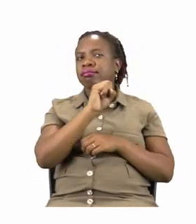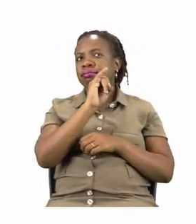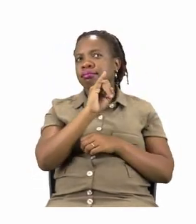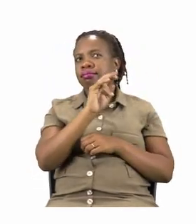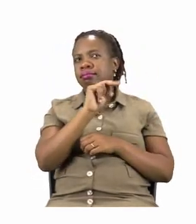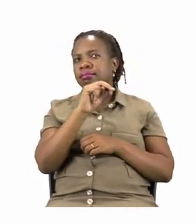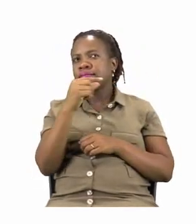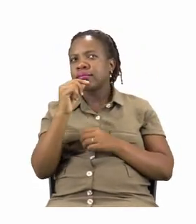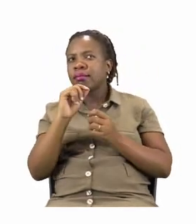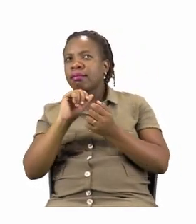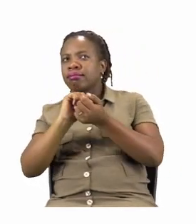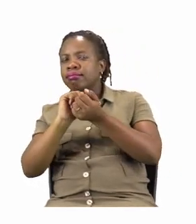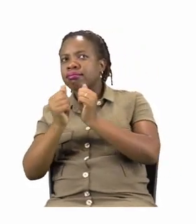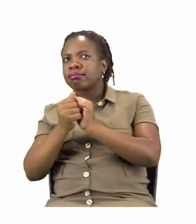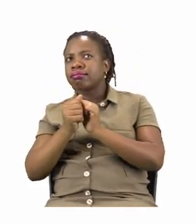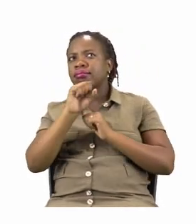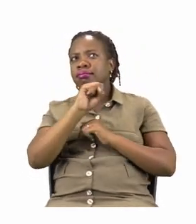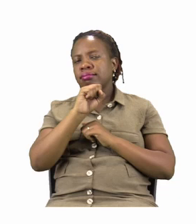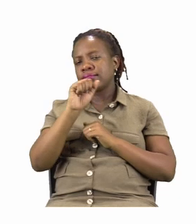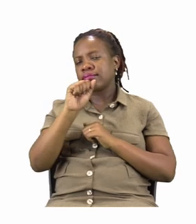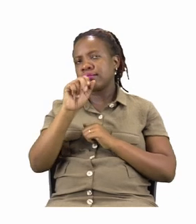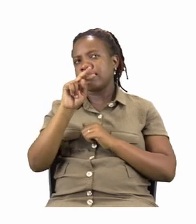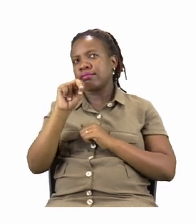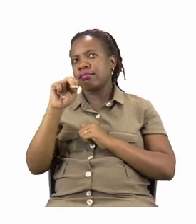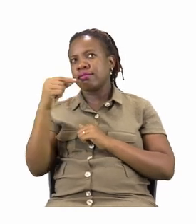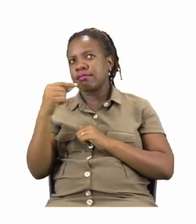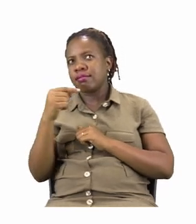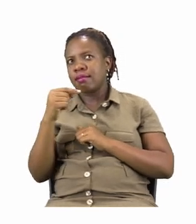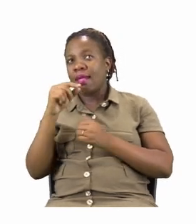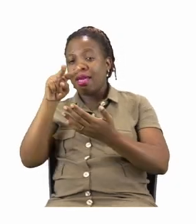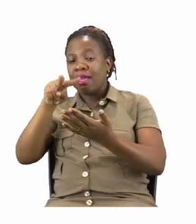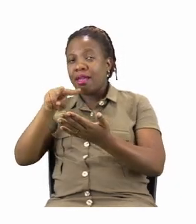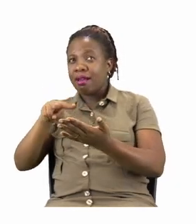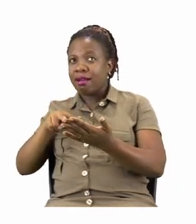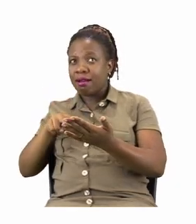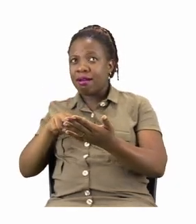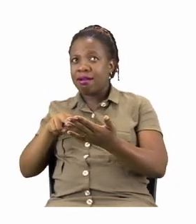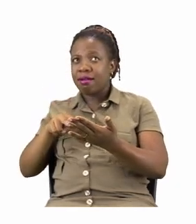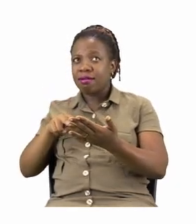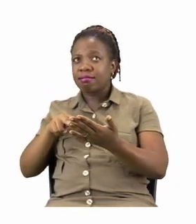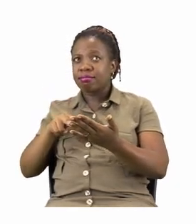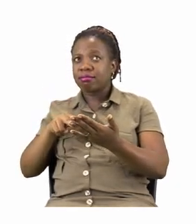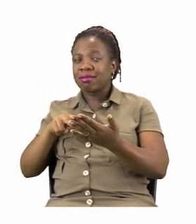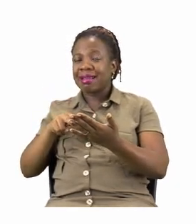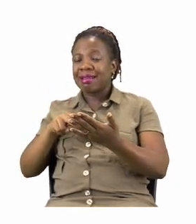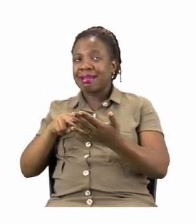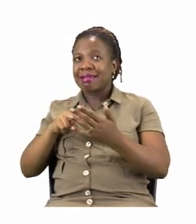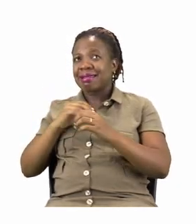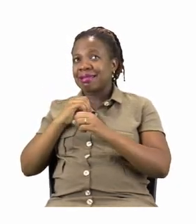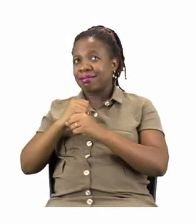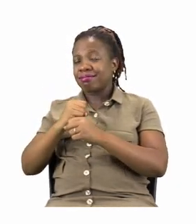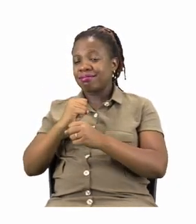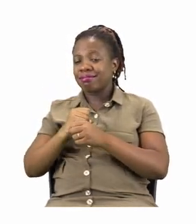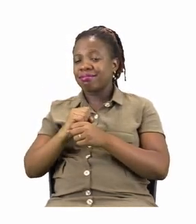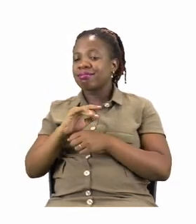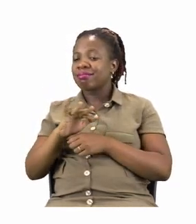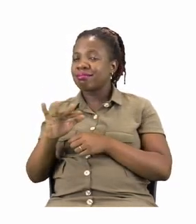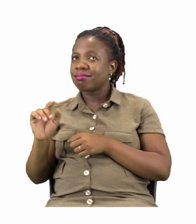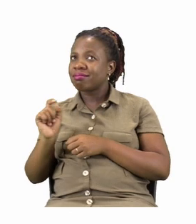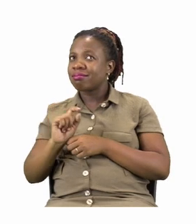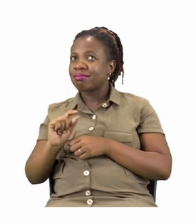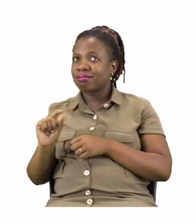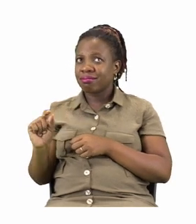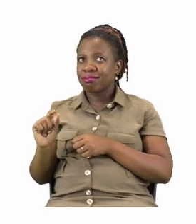Read changes to read. Now you will see for read, the past